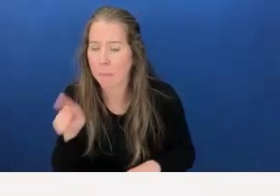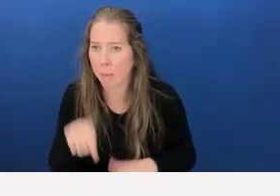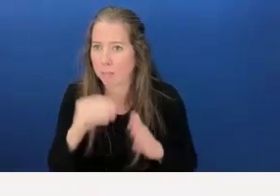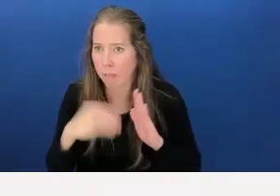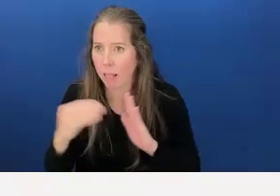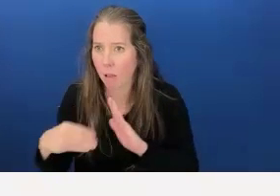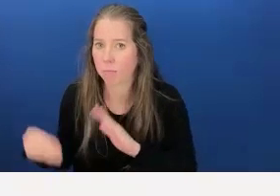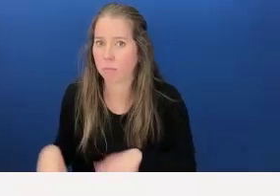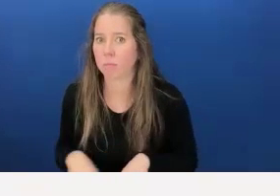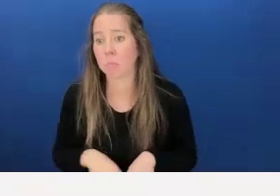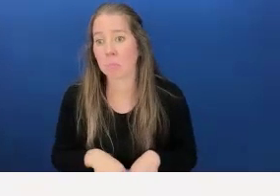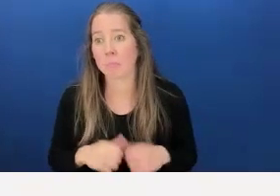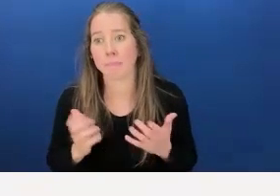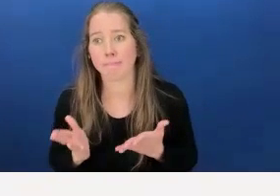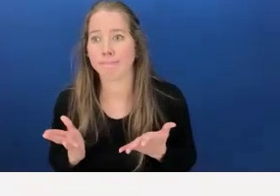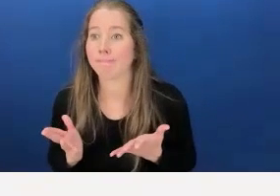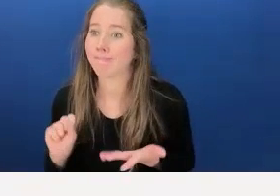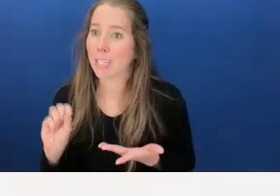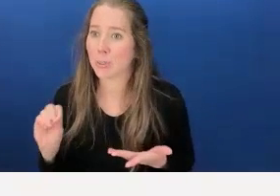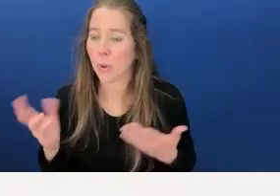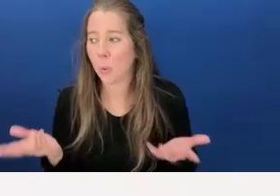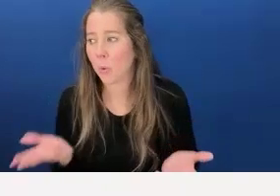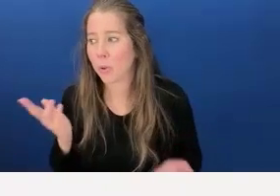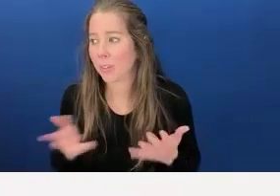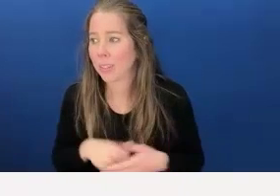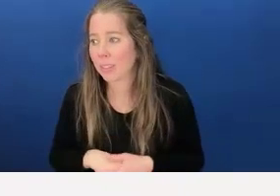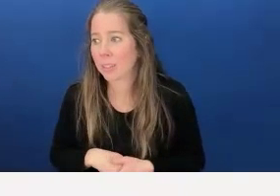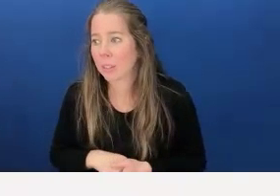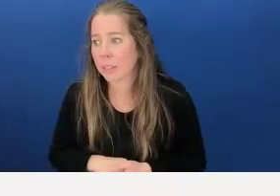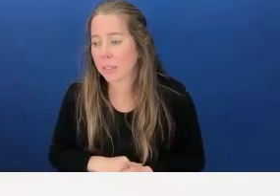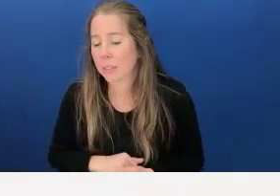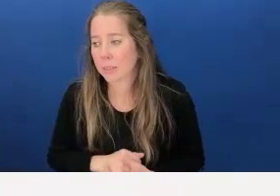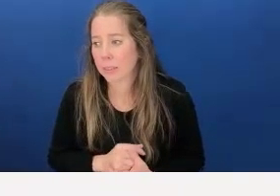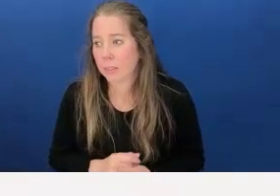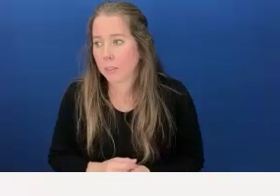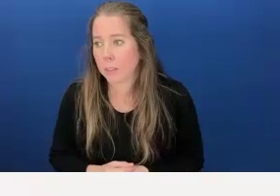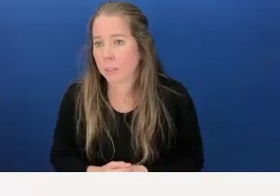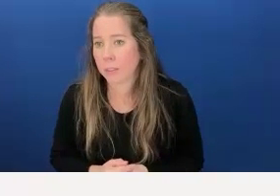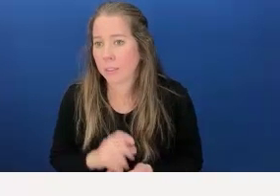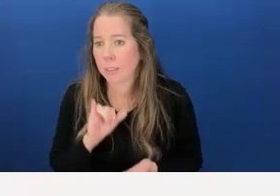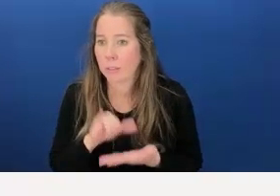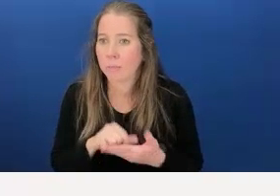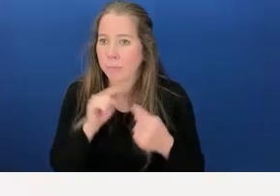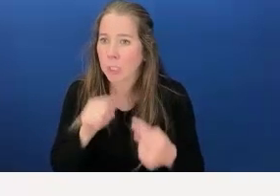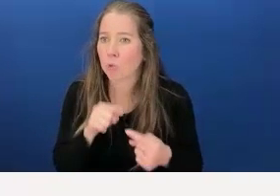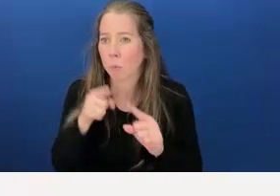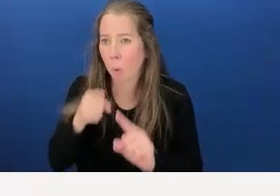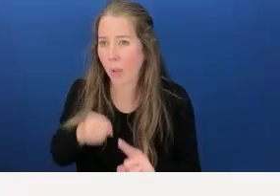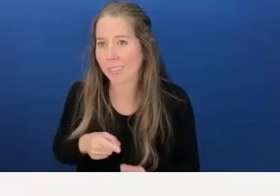things. So that was a couple of this, tripping points were